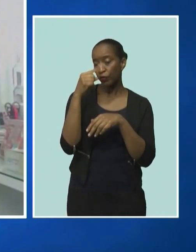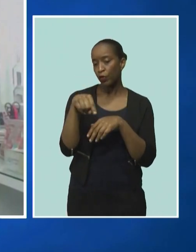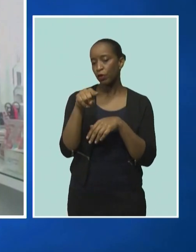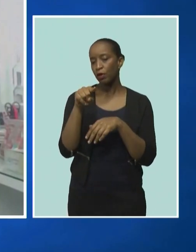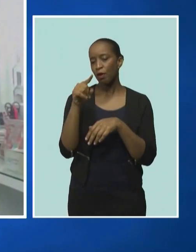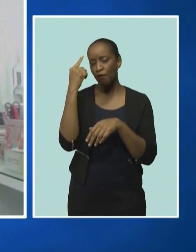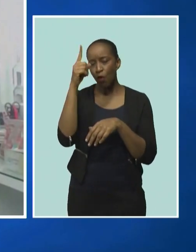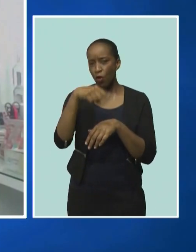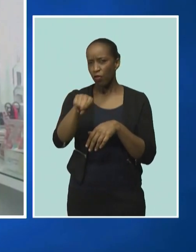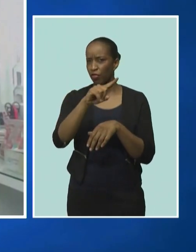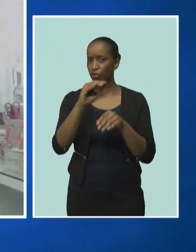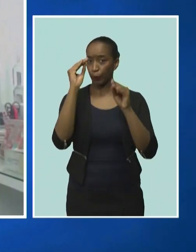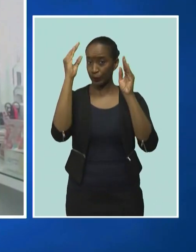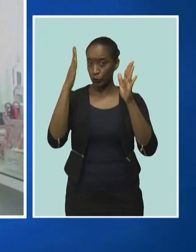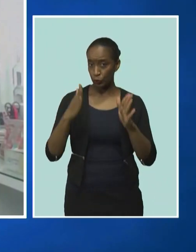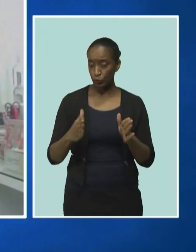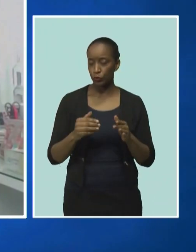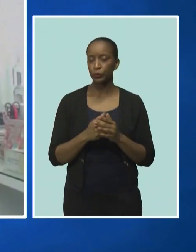that the educational